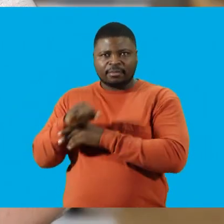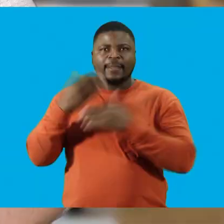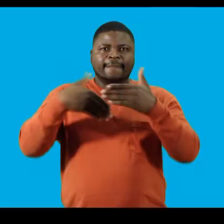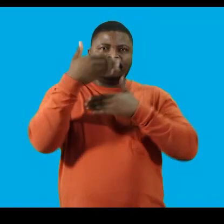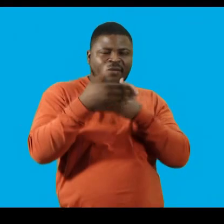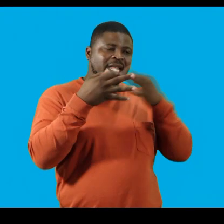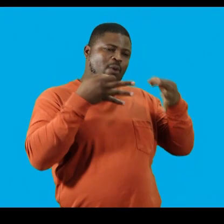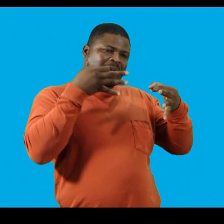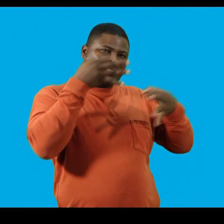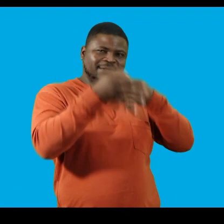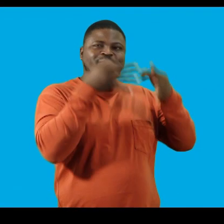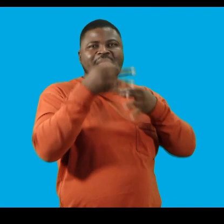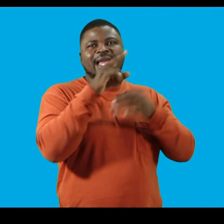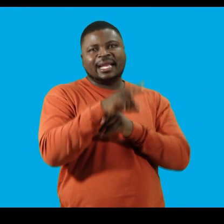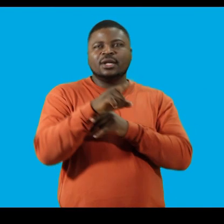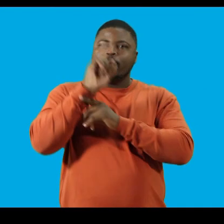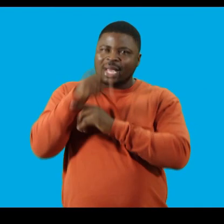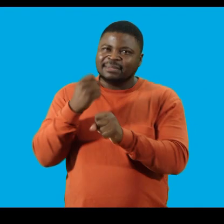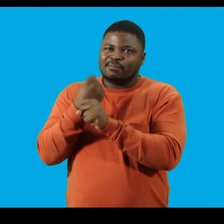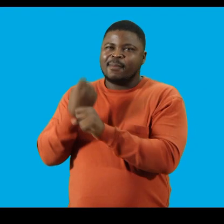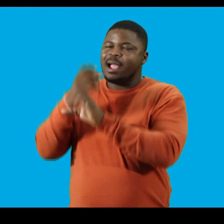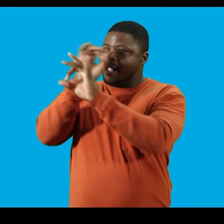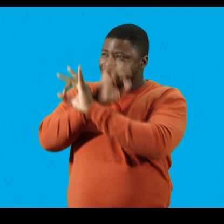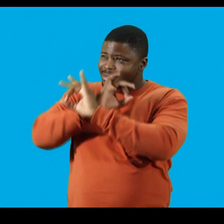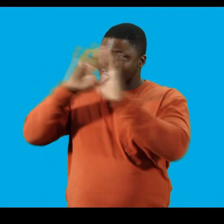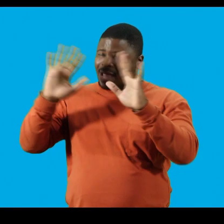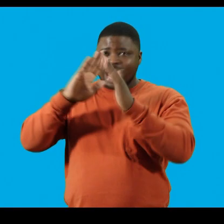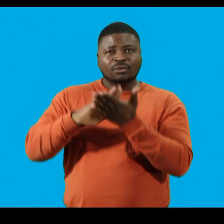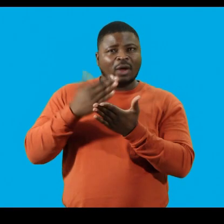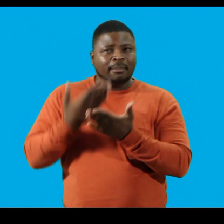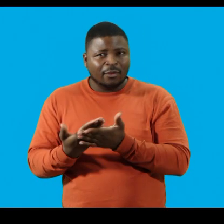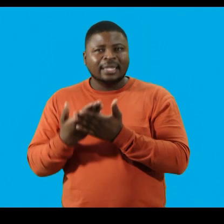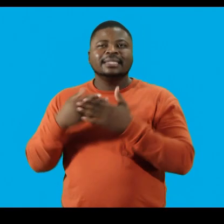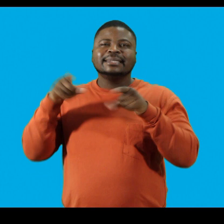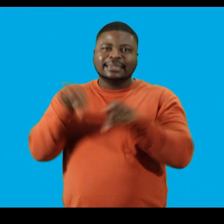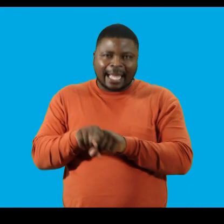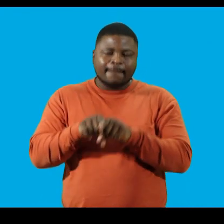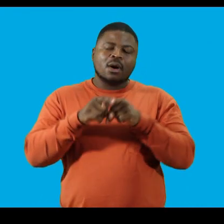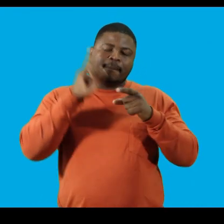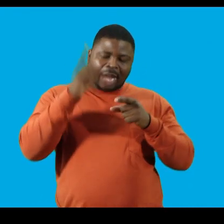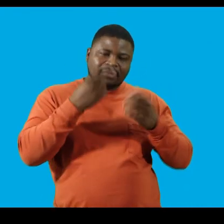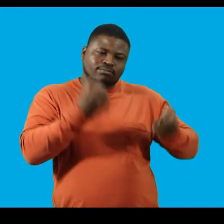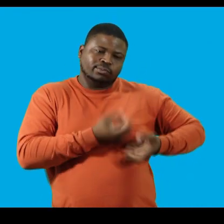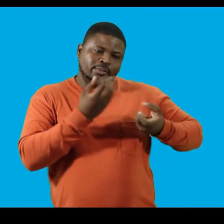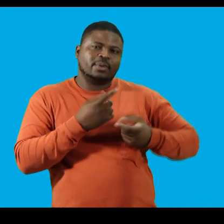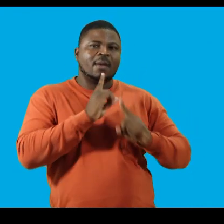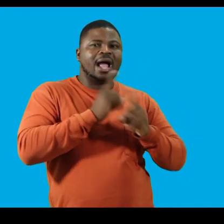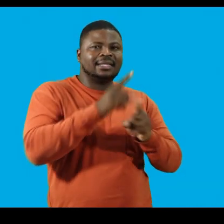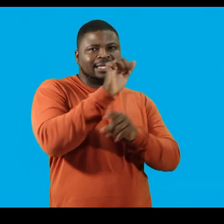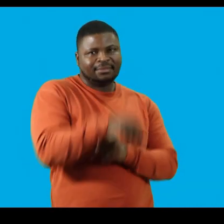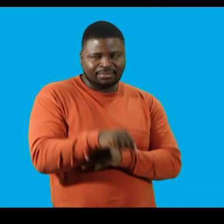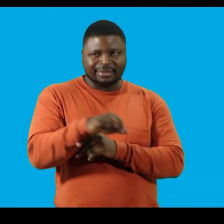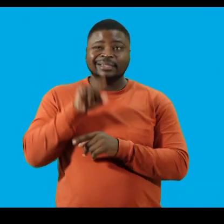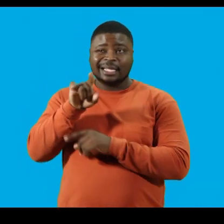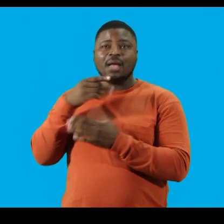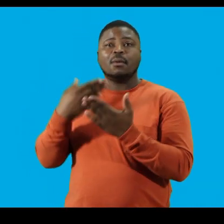to explain, you need to make a clear, interpret, and spell out answer. So